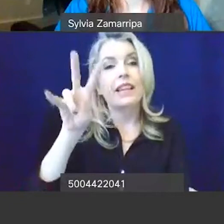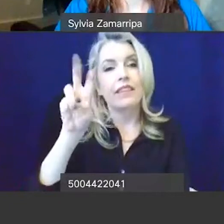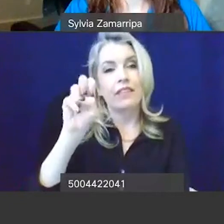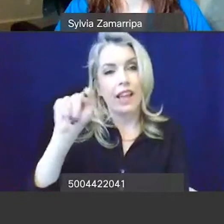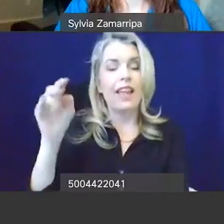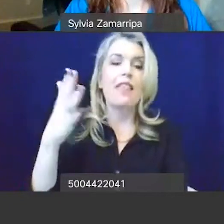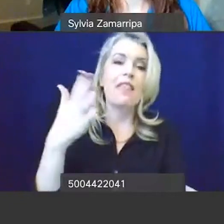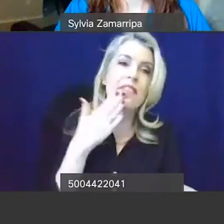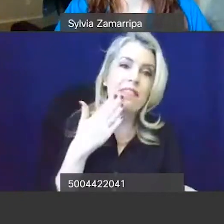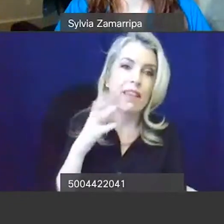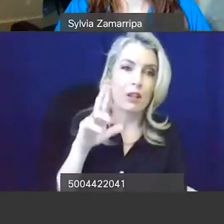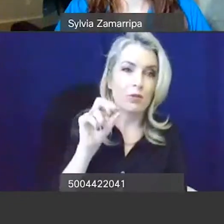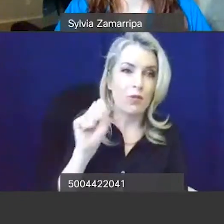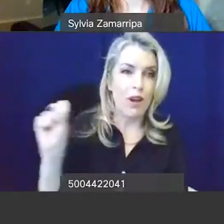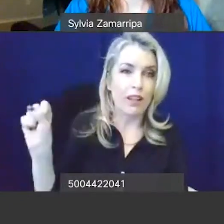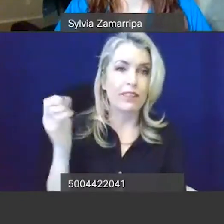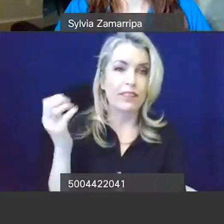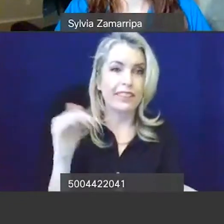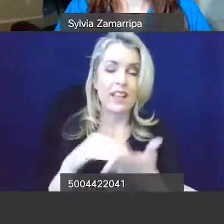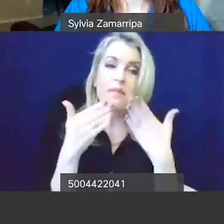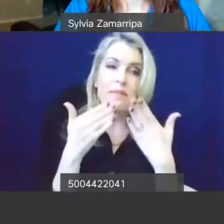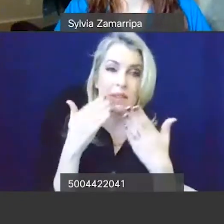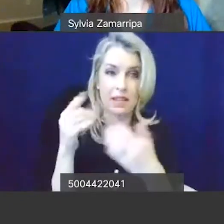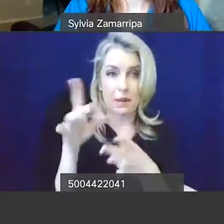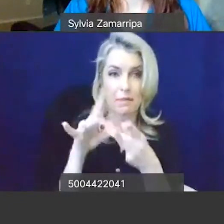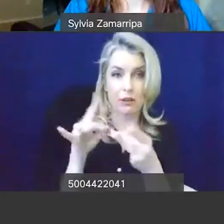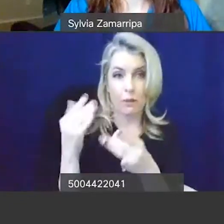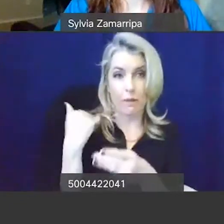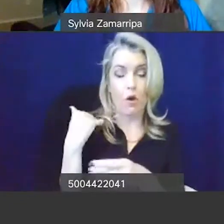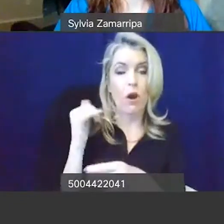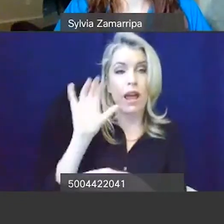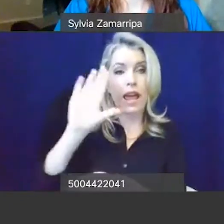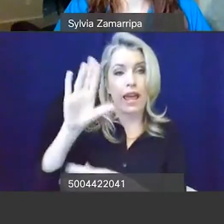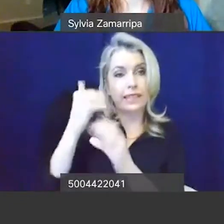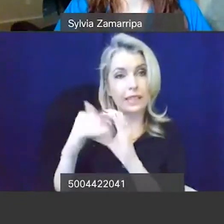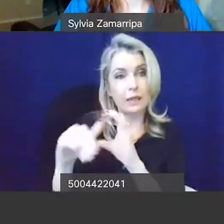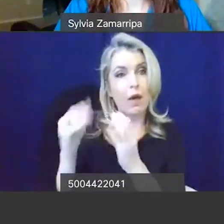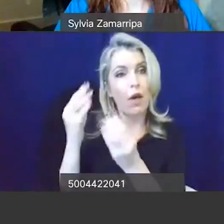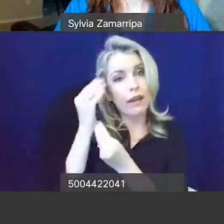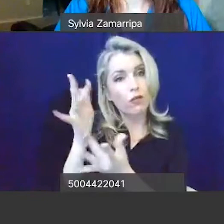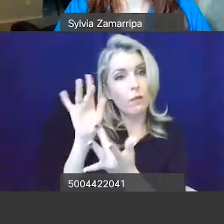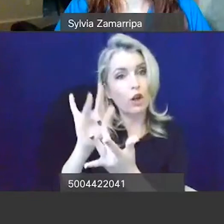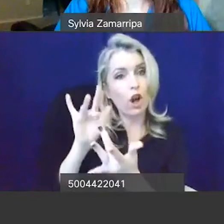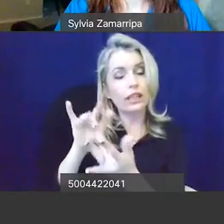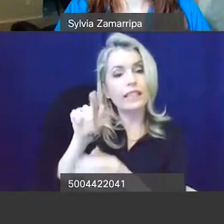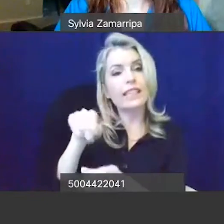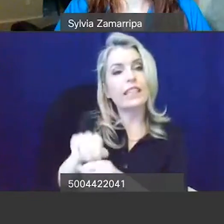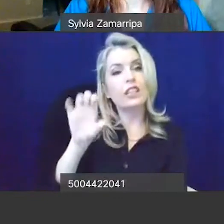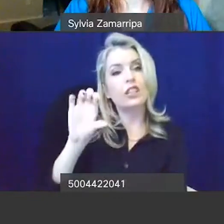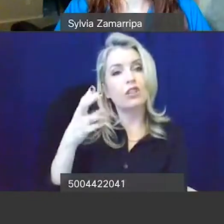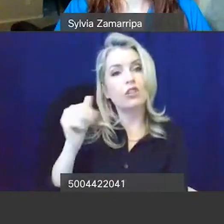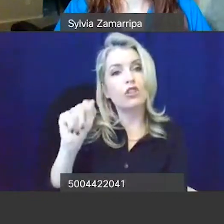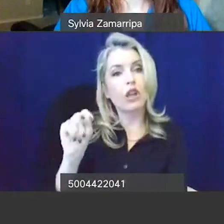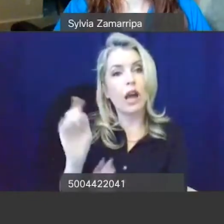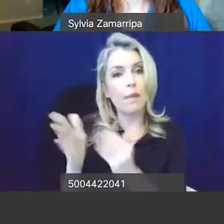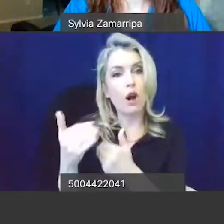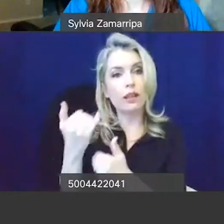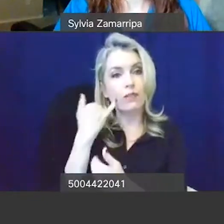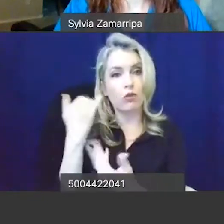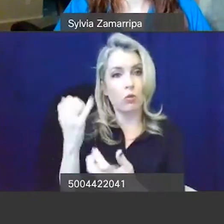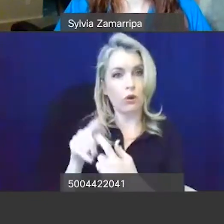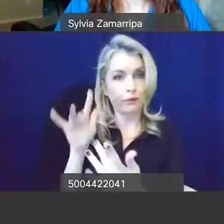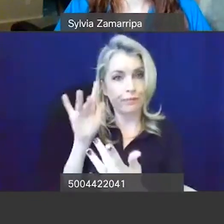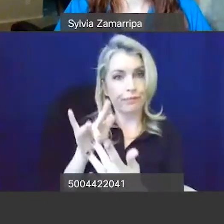Thank you, Ross. As Ross mentioned, his information is in the chat box, and you can reach out to him if you'd like to pursue any of these